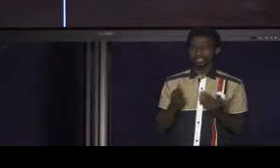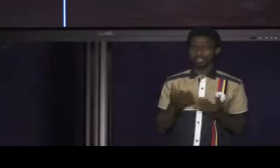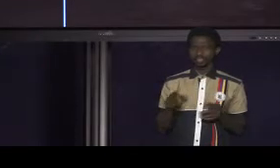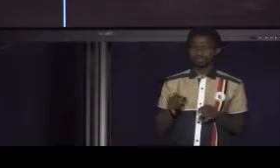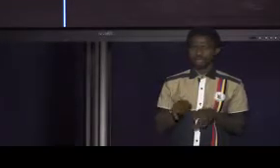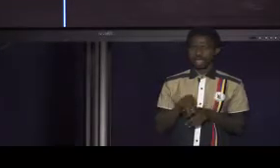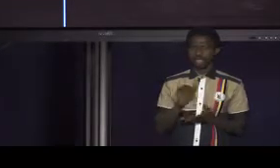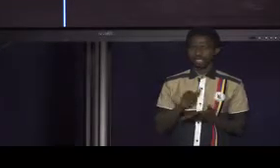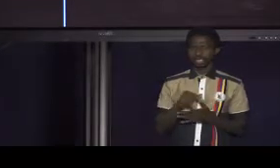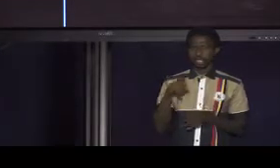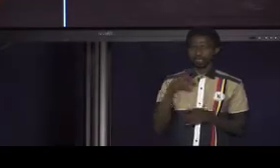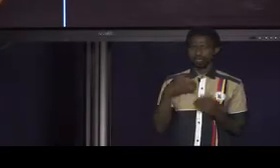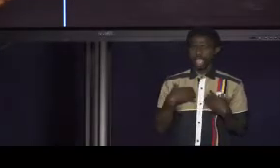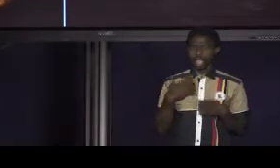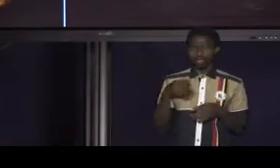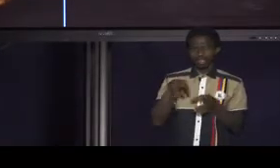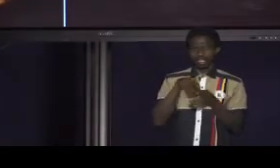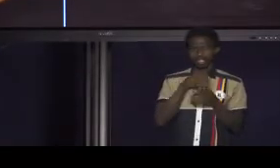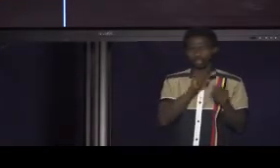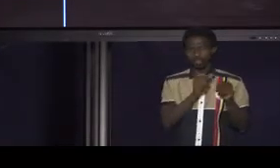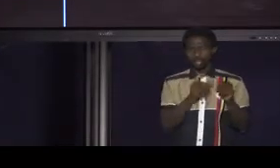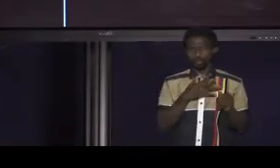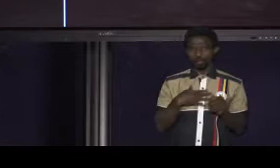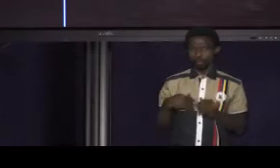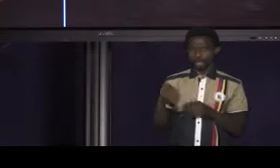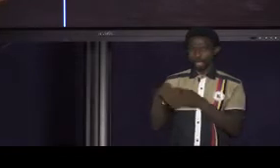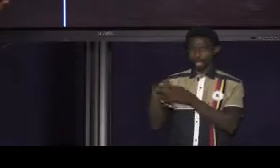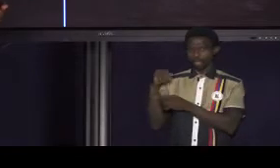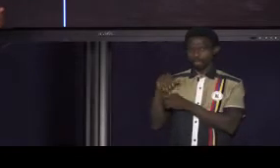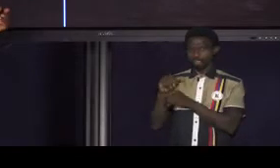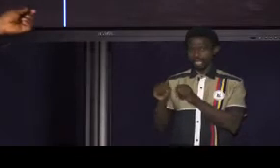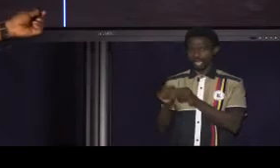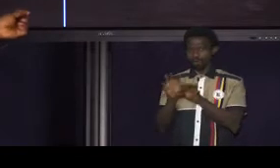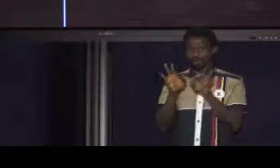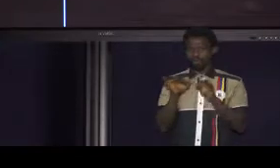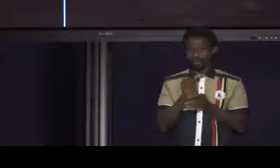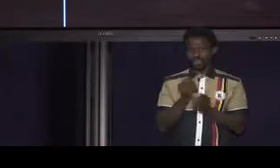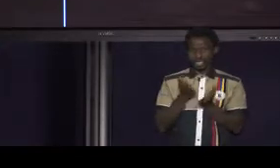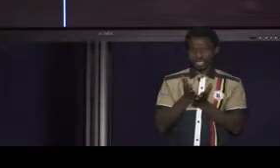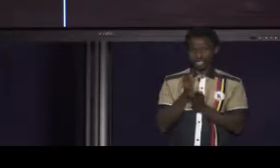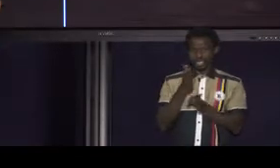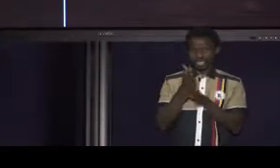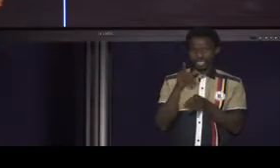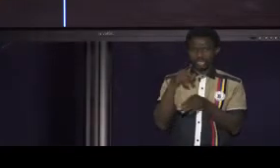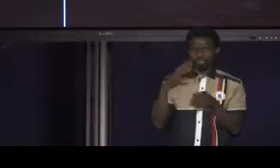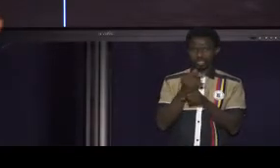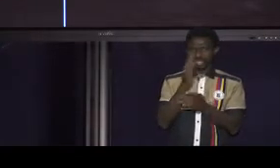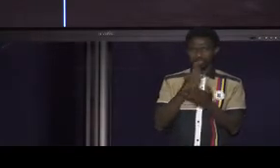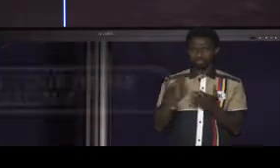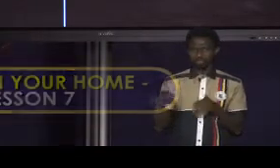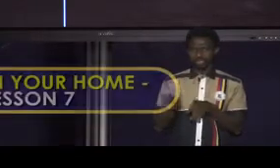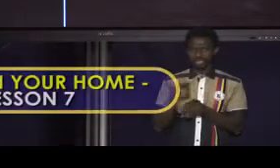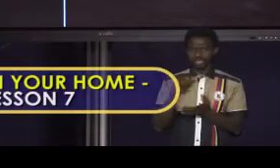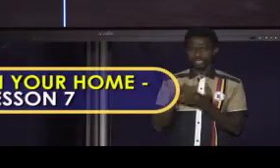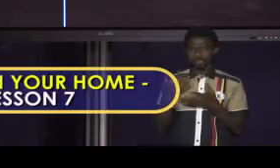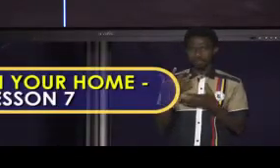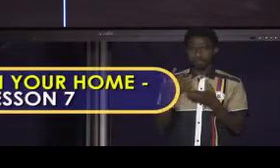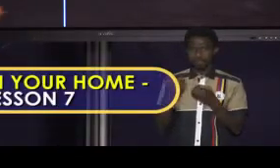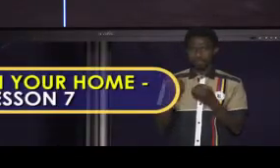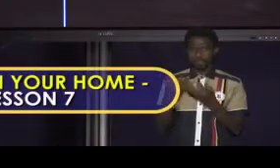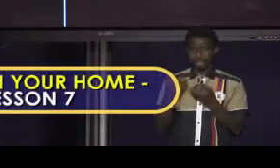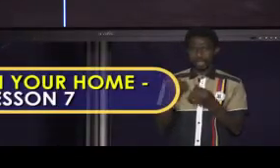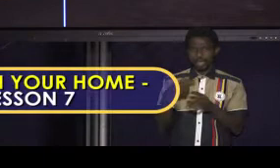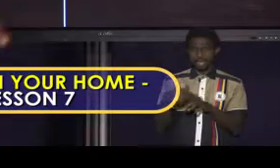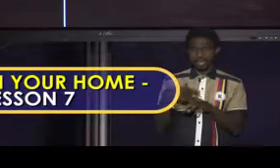simple as that. So you have the interior angle and the exterior angle forming a straight line. You will get something like this many